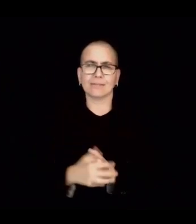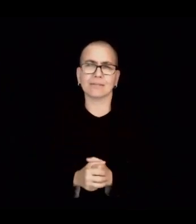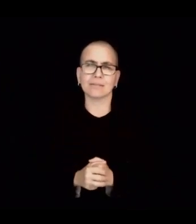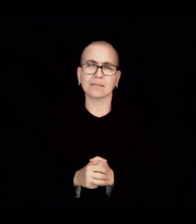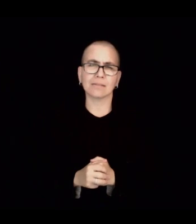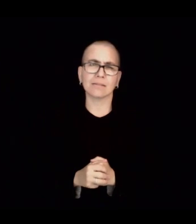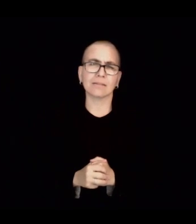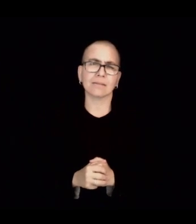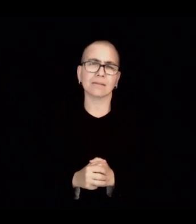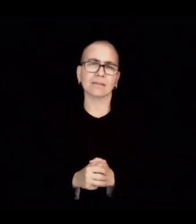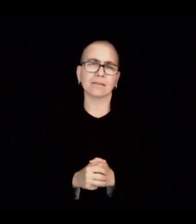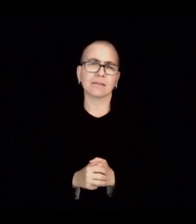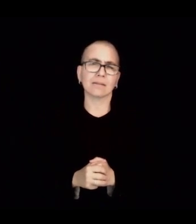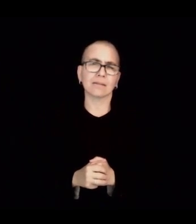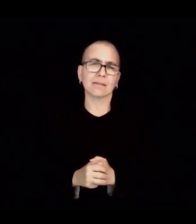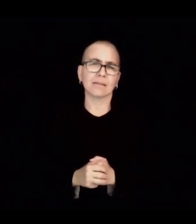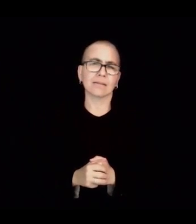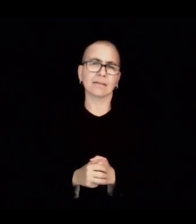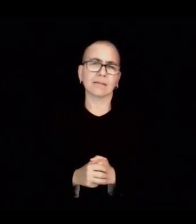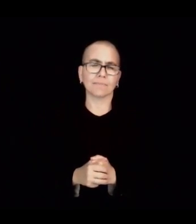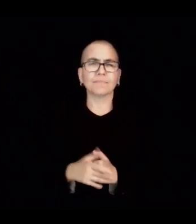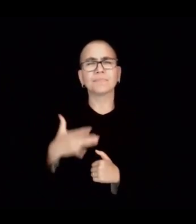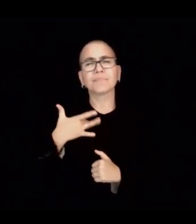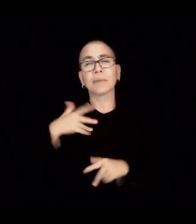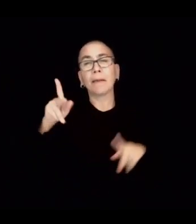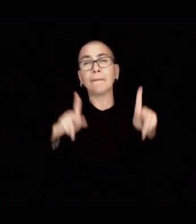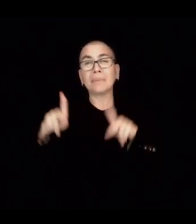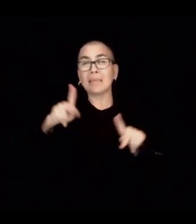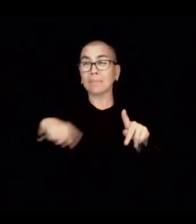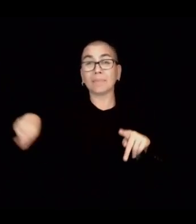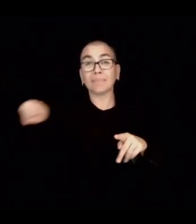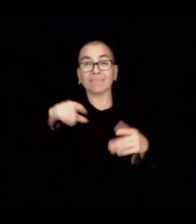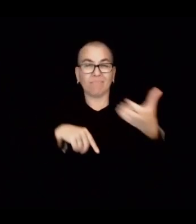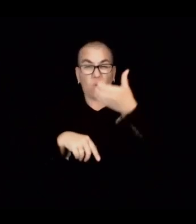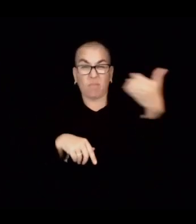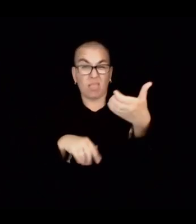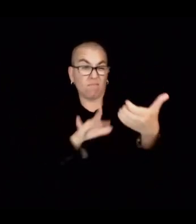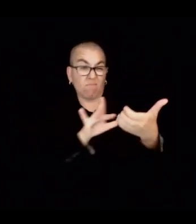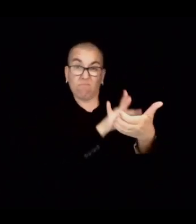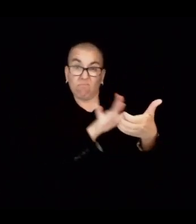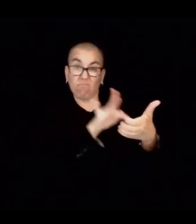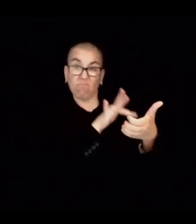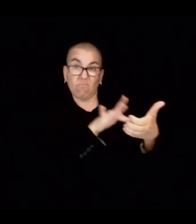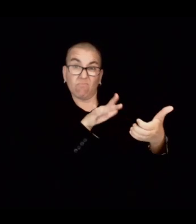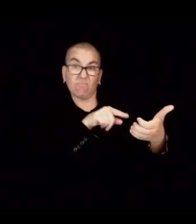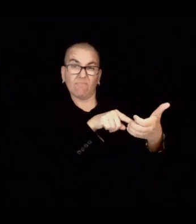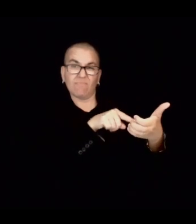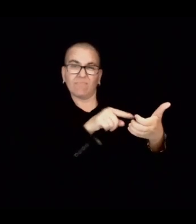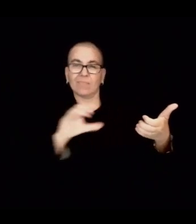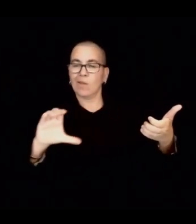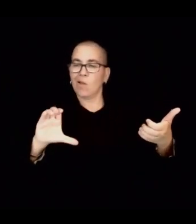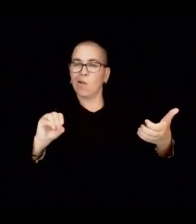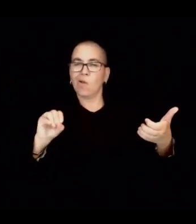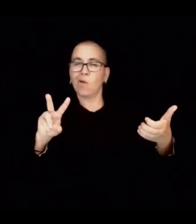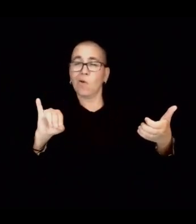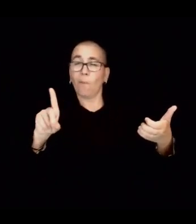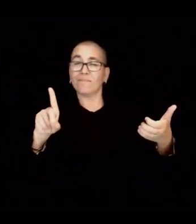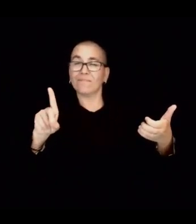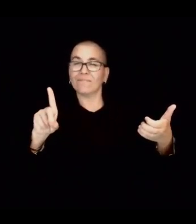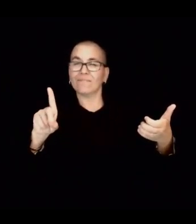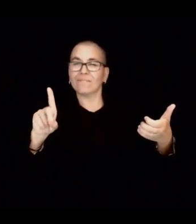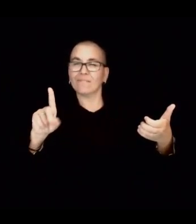phones that there's a COVID tracker platform that has been added to their phones, creating the ability for health